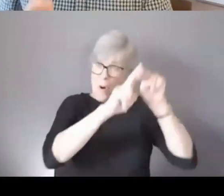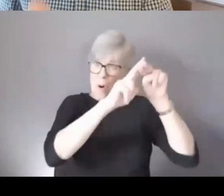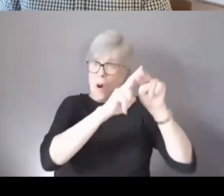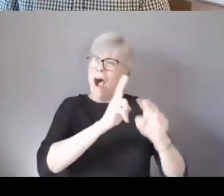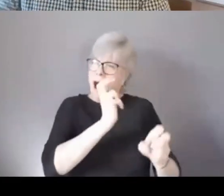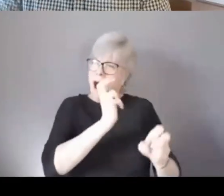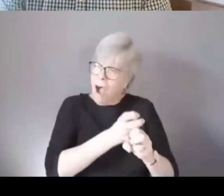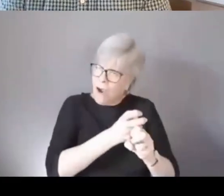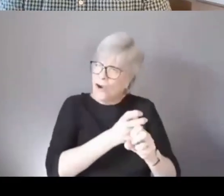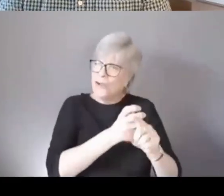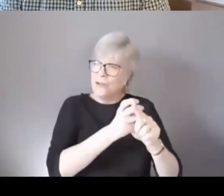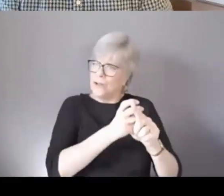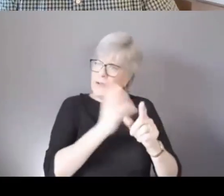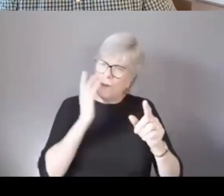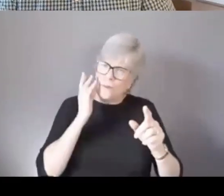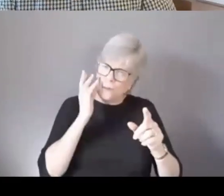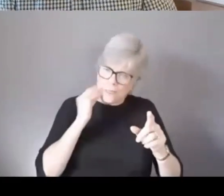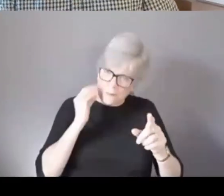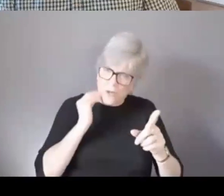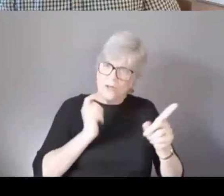or pathologized in that way.